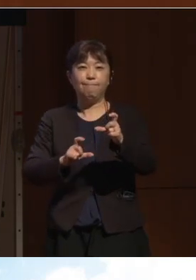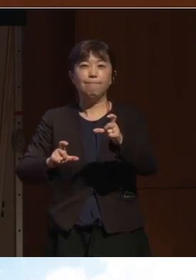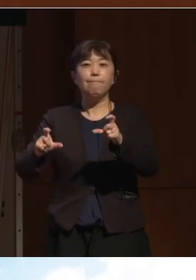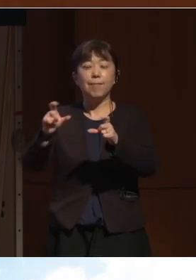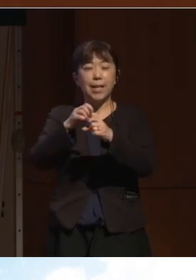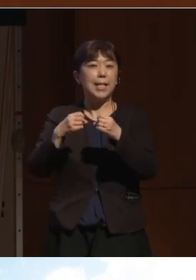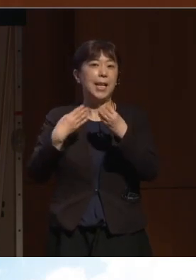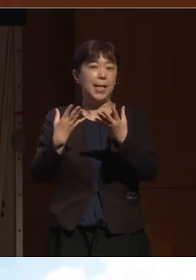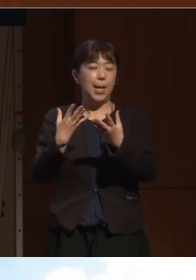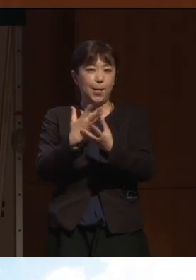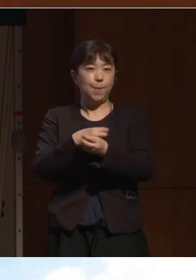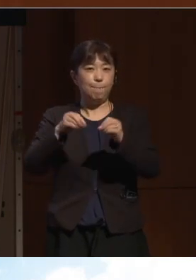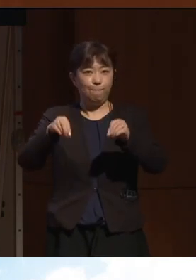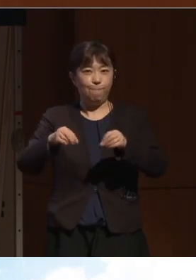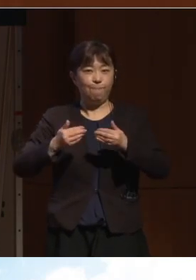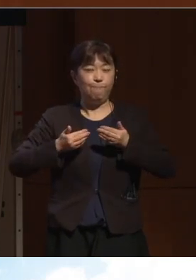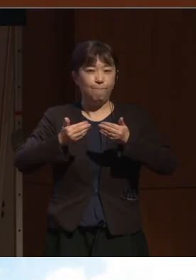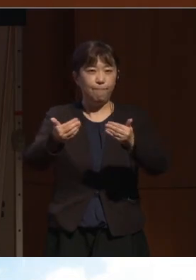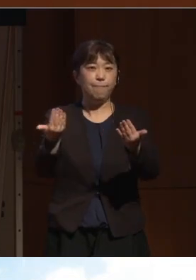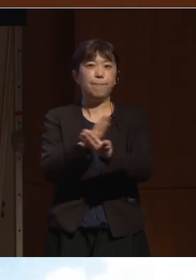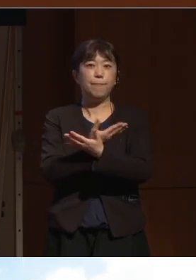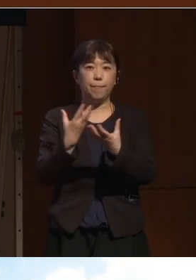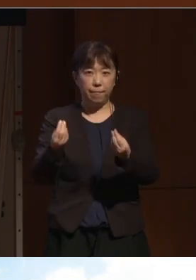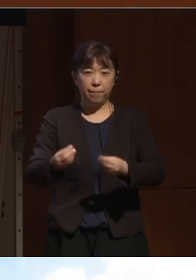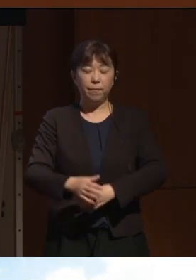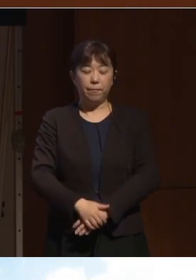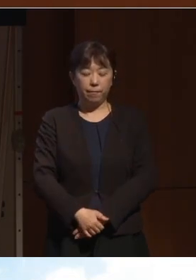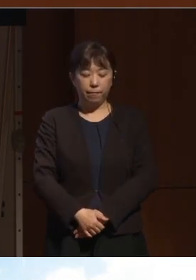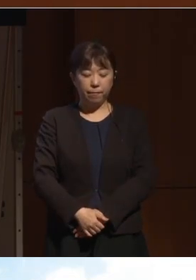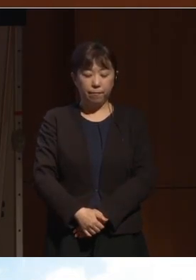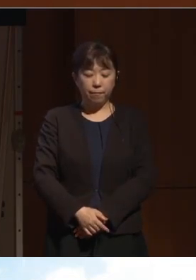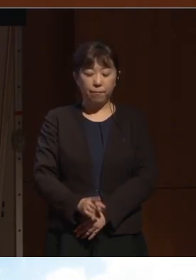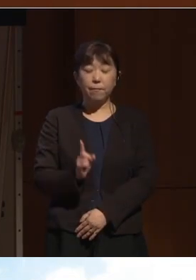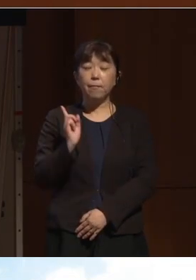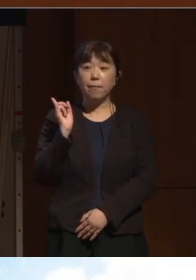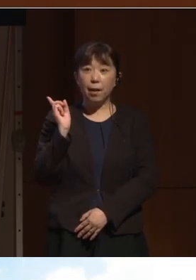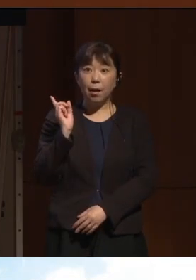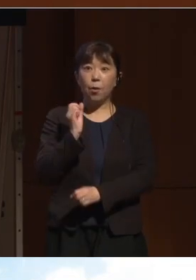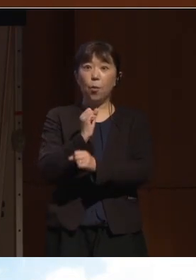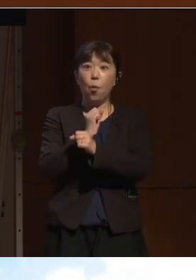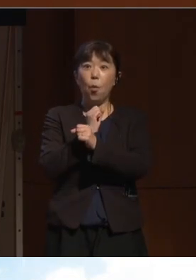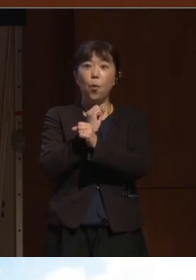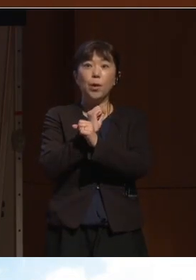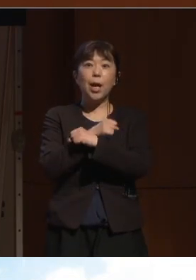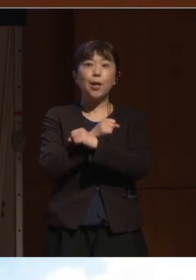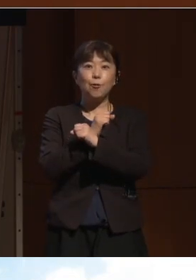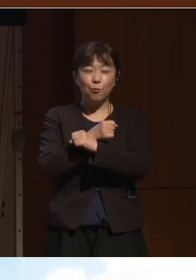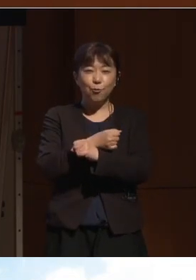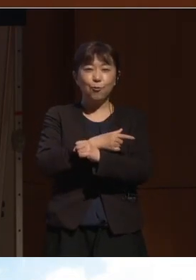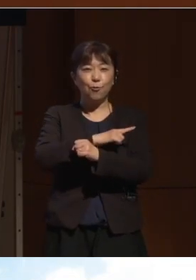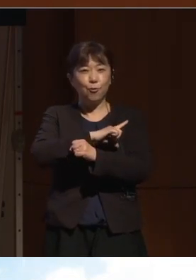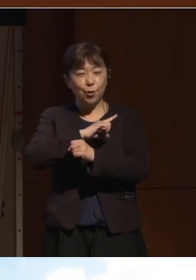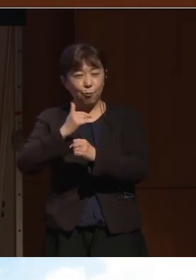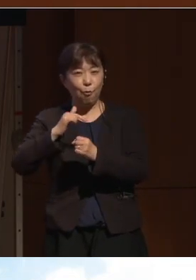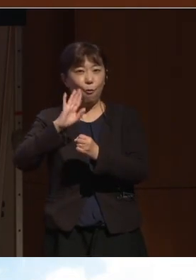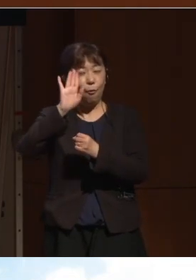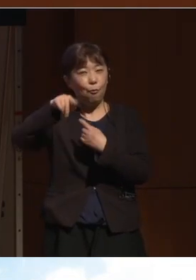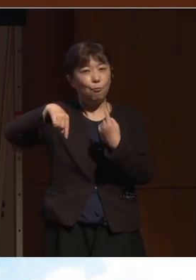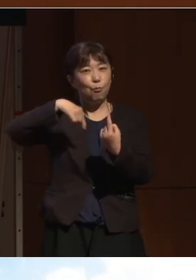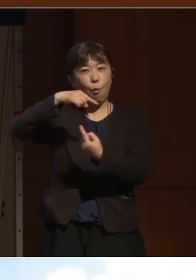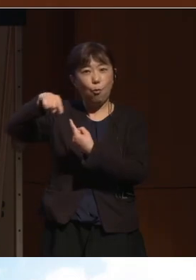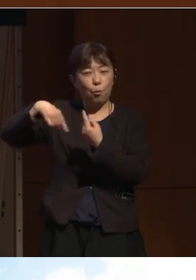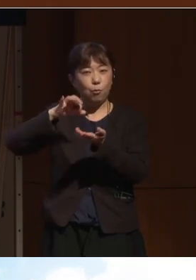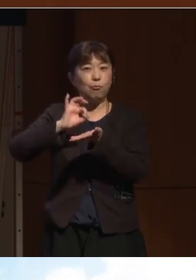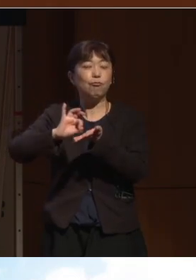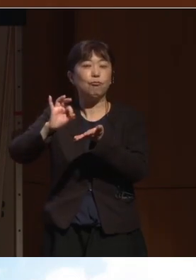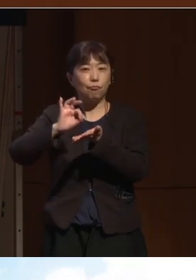and the applied aspects of research in which both of our organisations are so strong. That's important because that helps us put treatments into practice